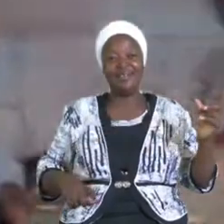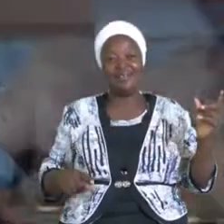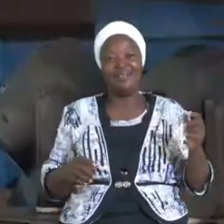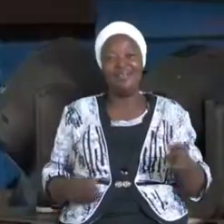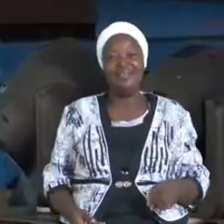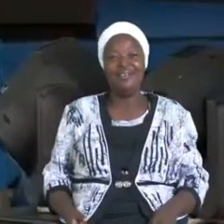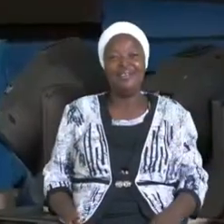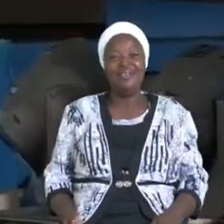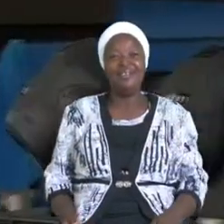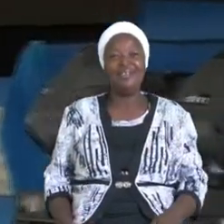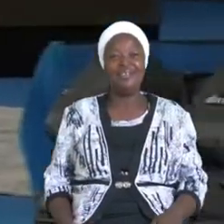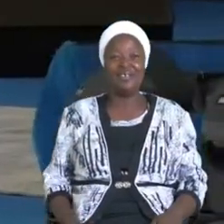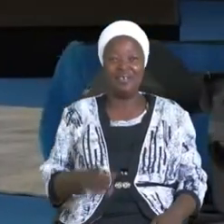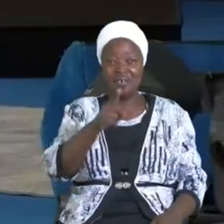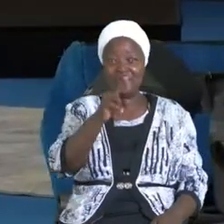You are strong.